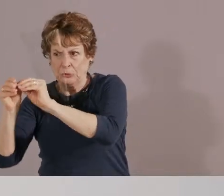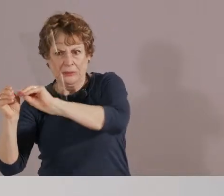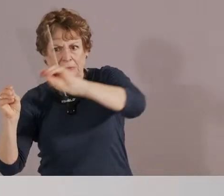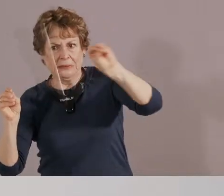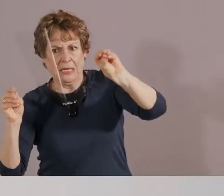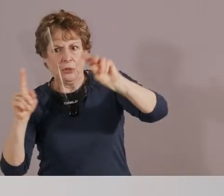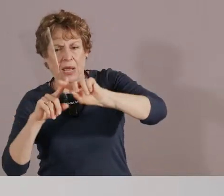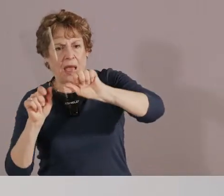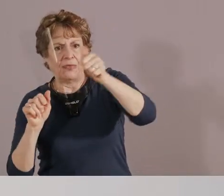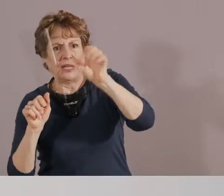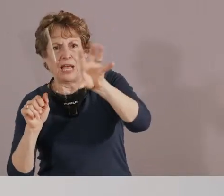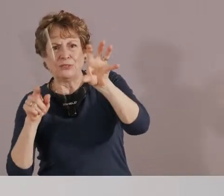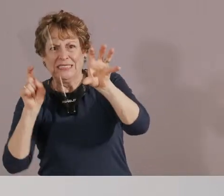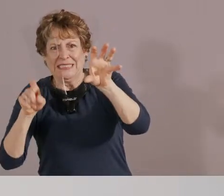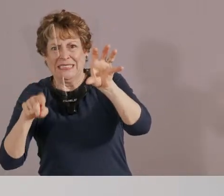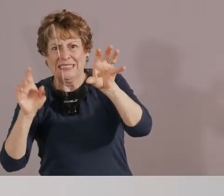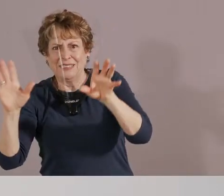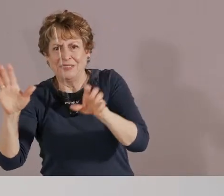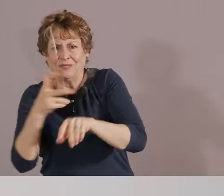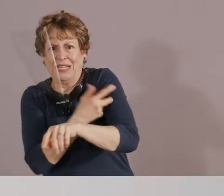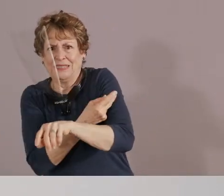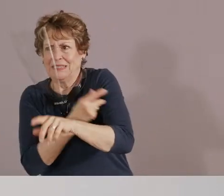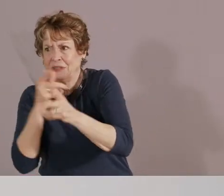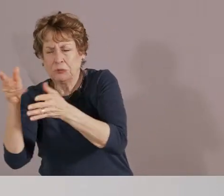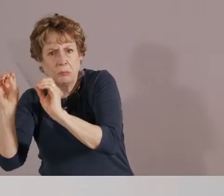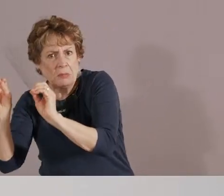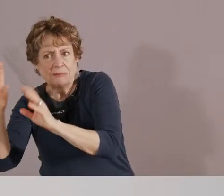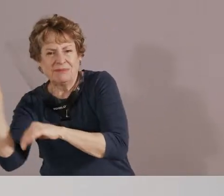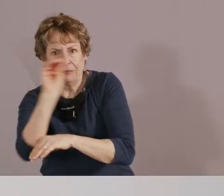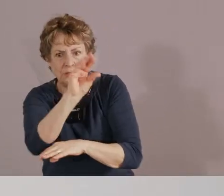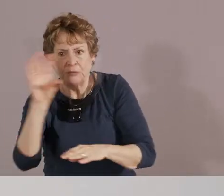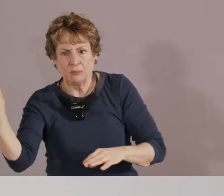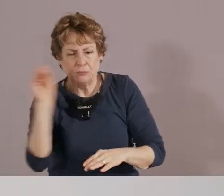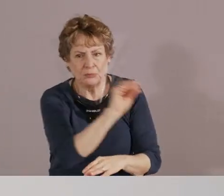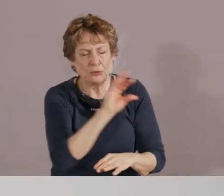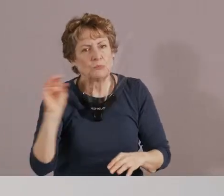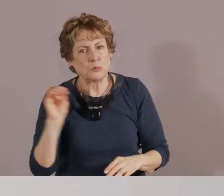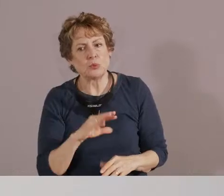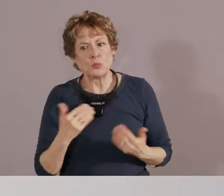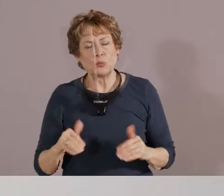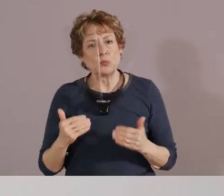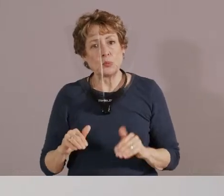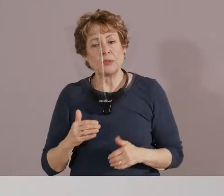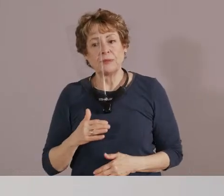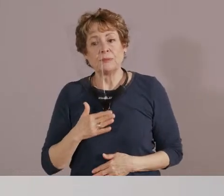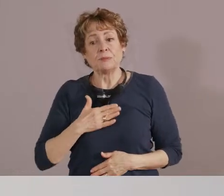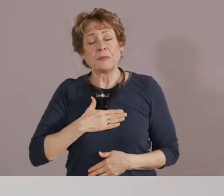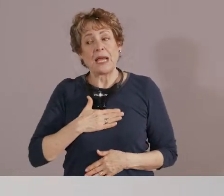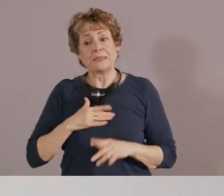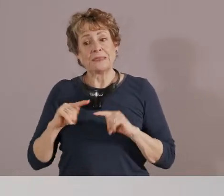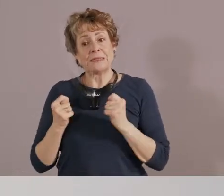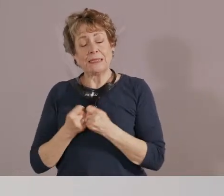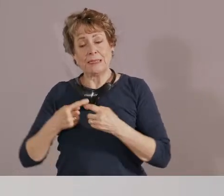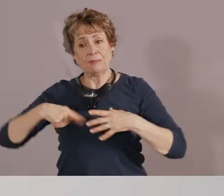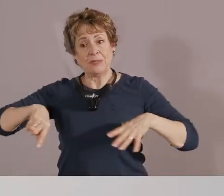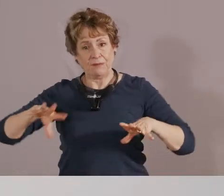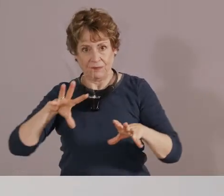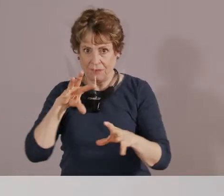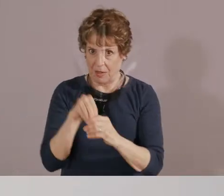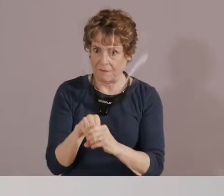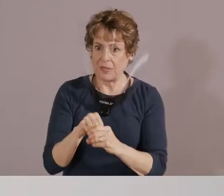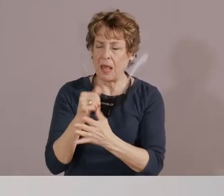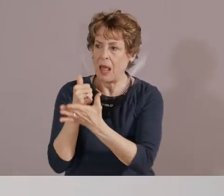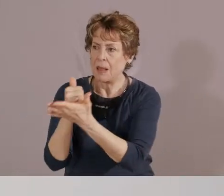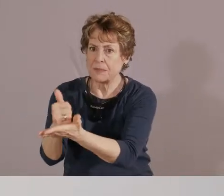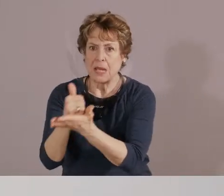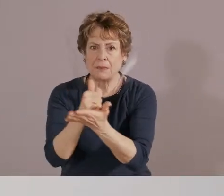effective to other sites within the county where they could utilize that. So my team does provide technical assistance on those types so that